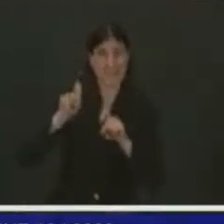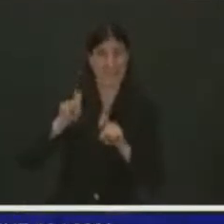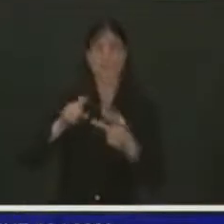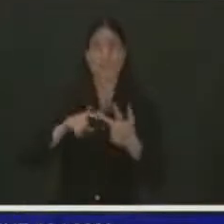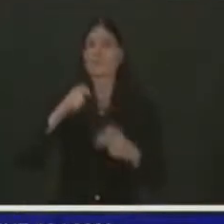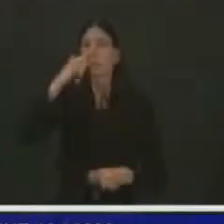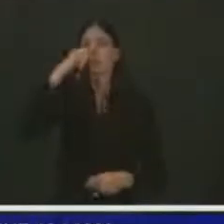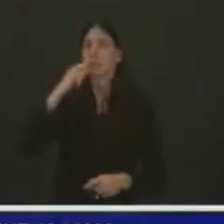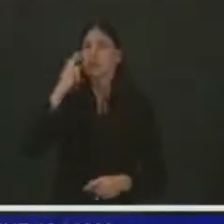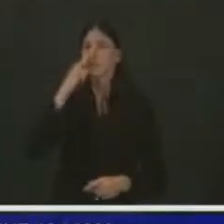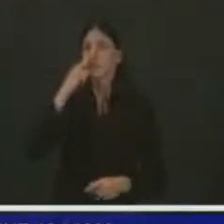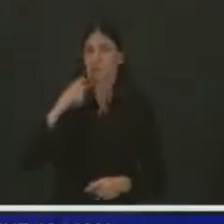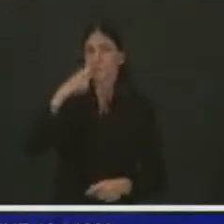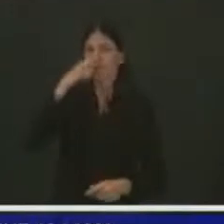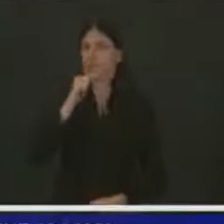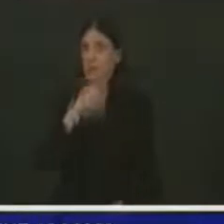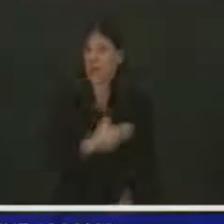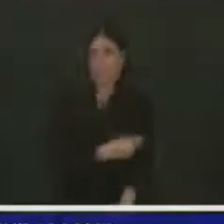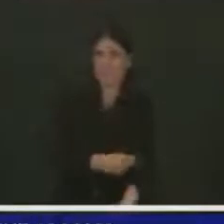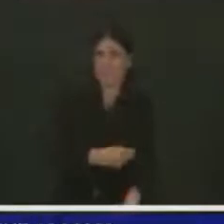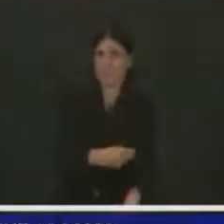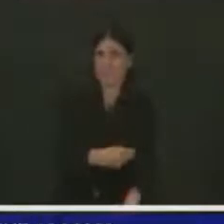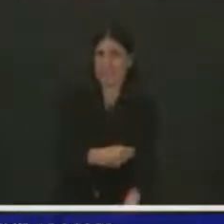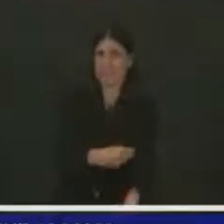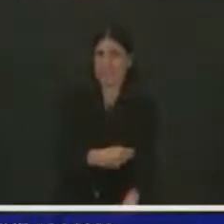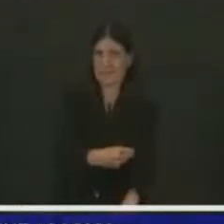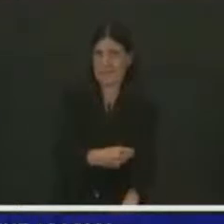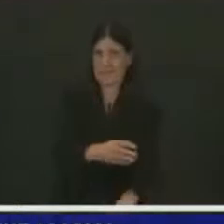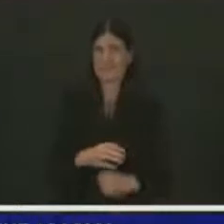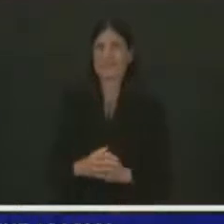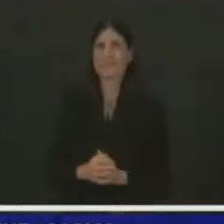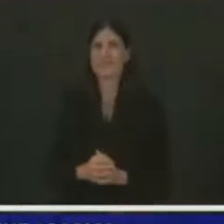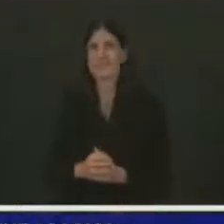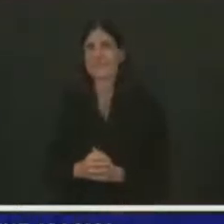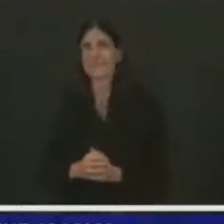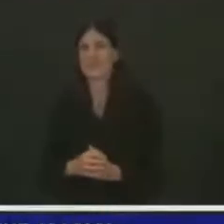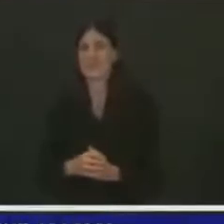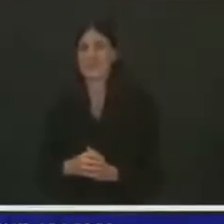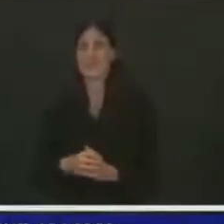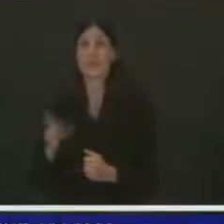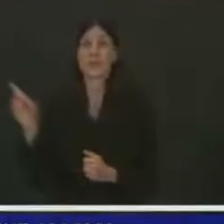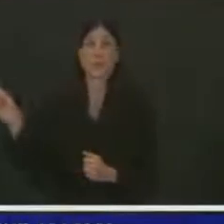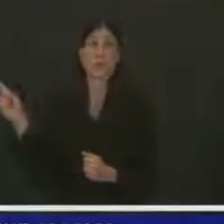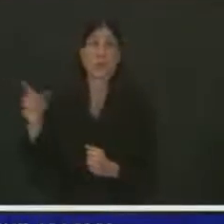positive. We're still learning, even if someone has a positive